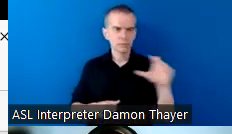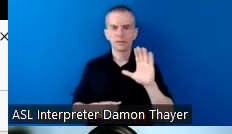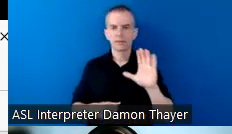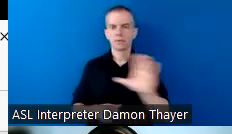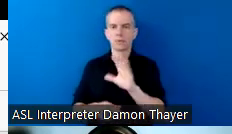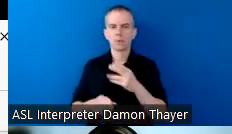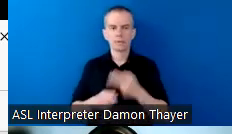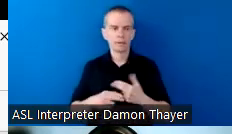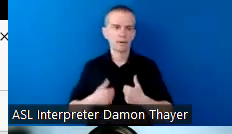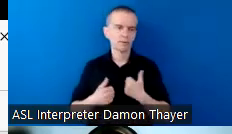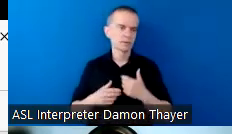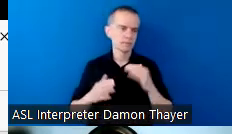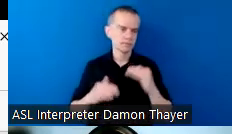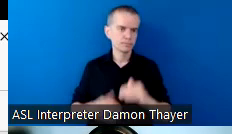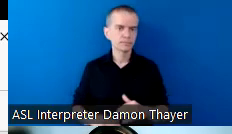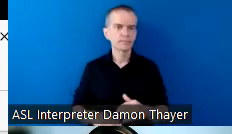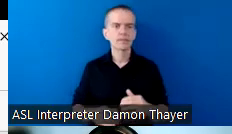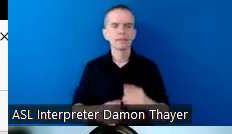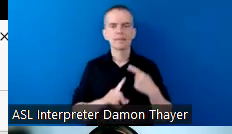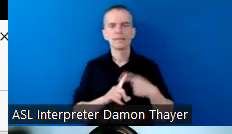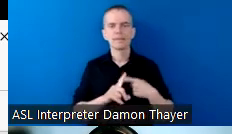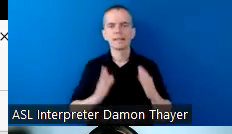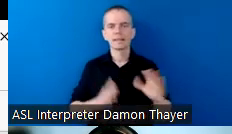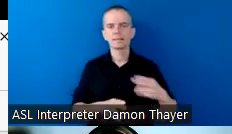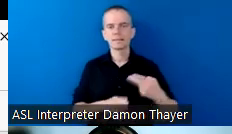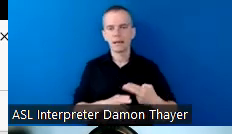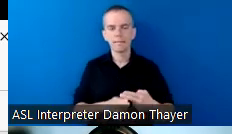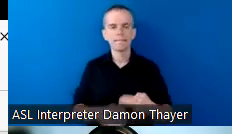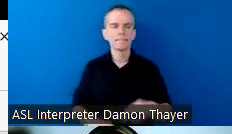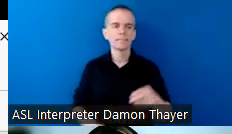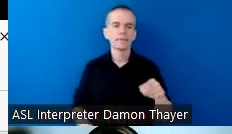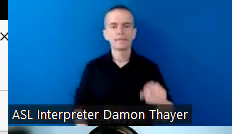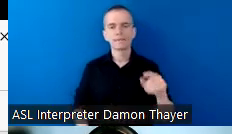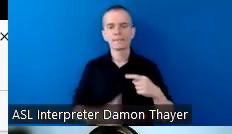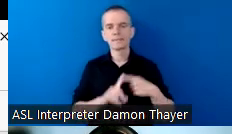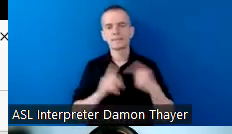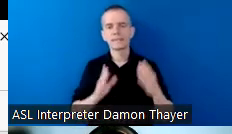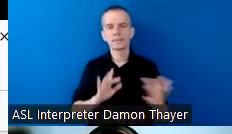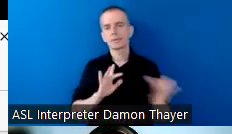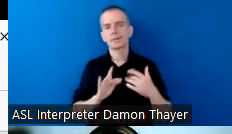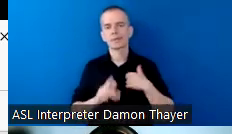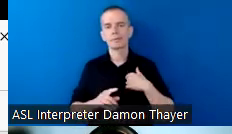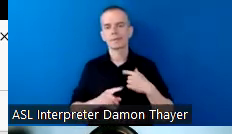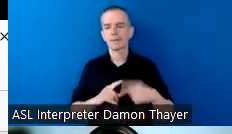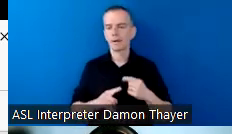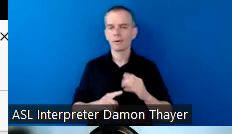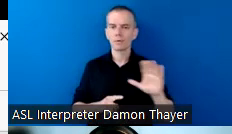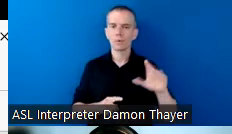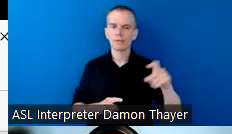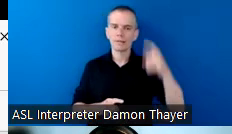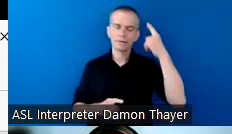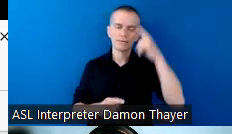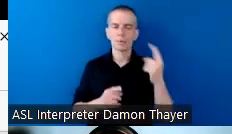below that. Then it would have the tenant's name, and it would say, this tenant has contacted me regarding their need for a